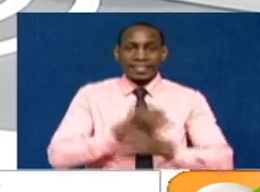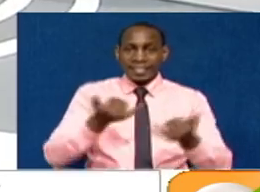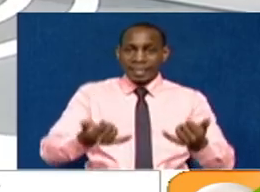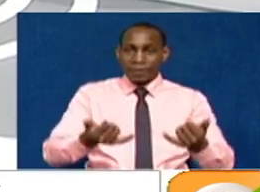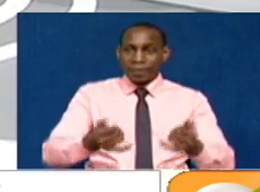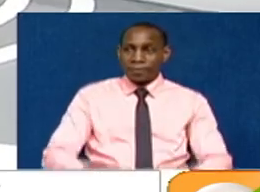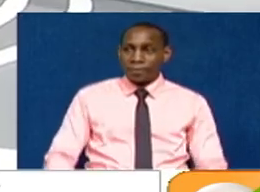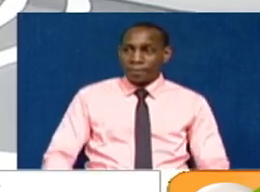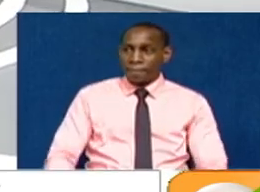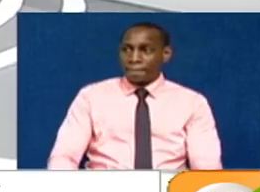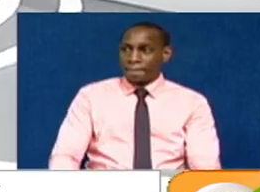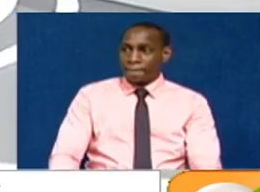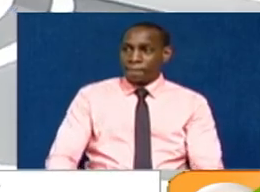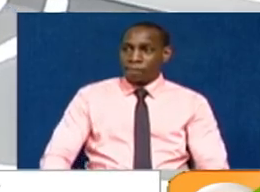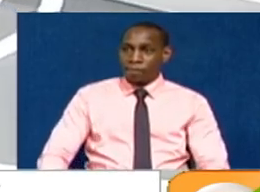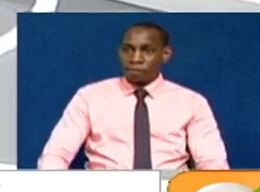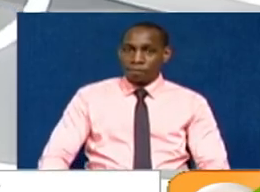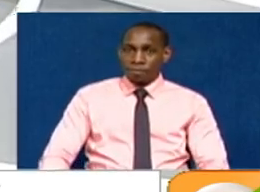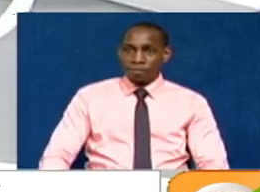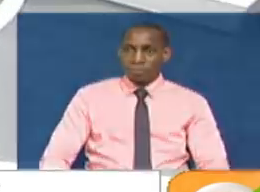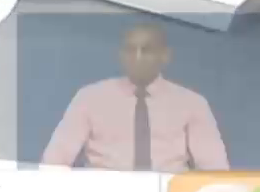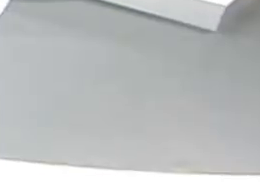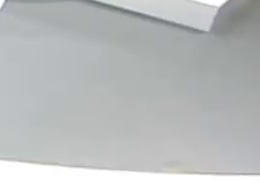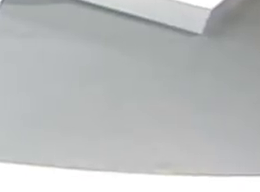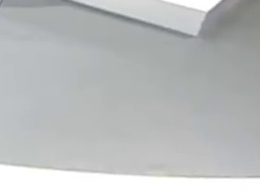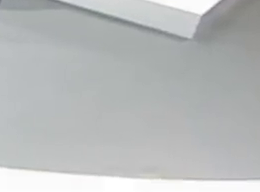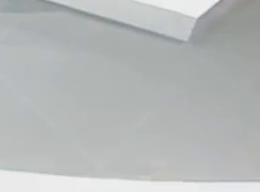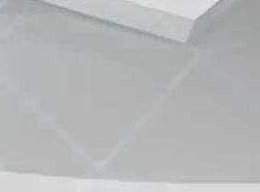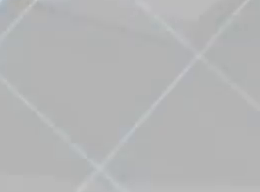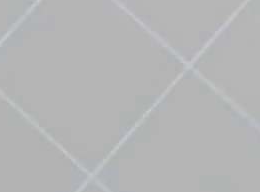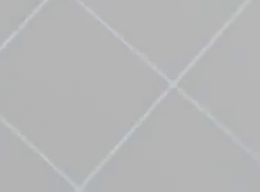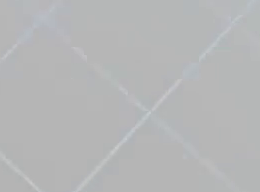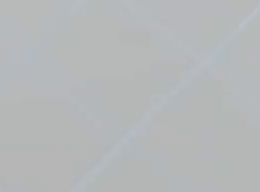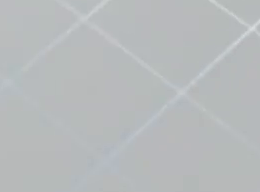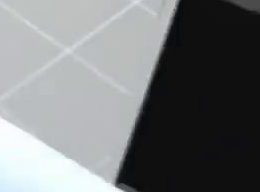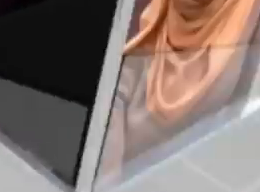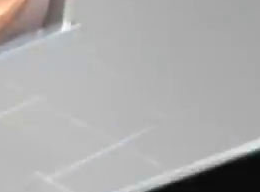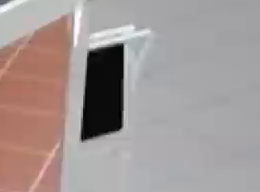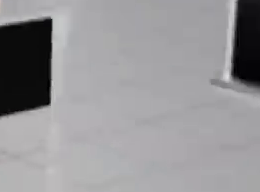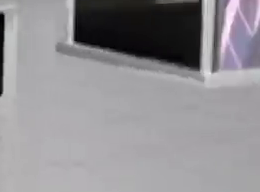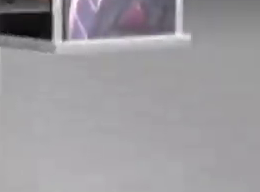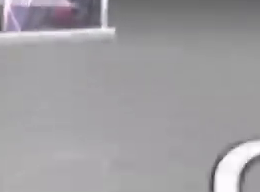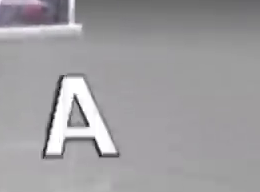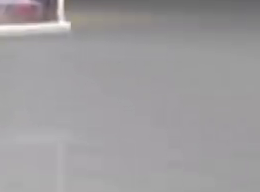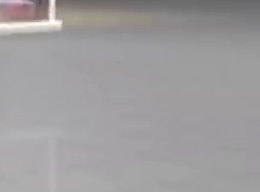<Right away. laughs>